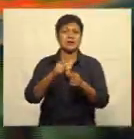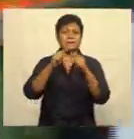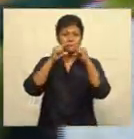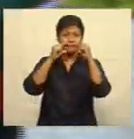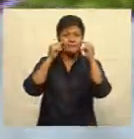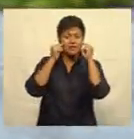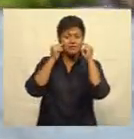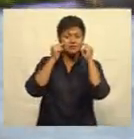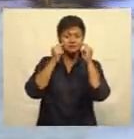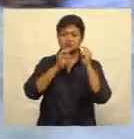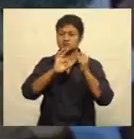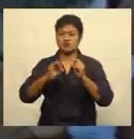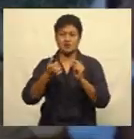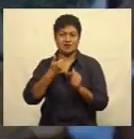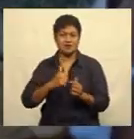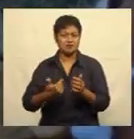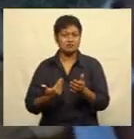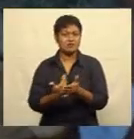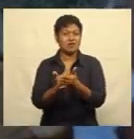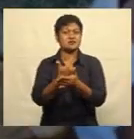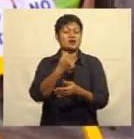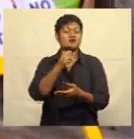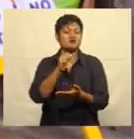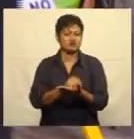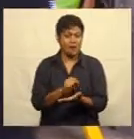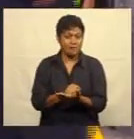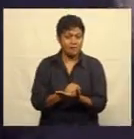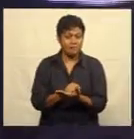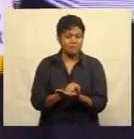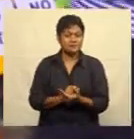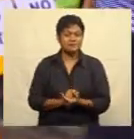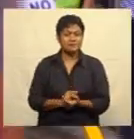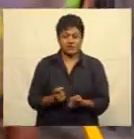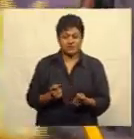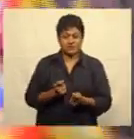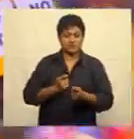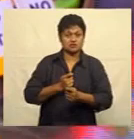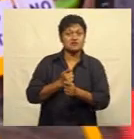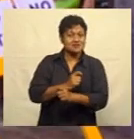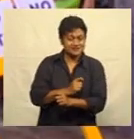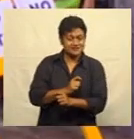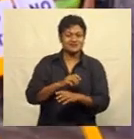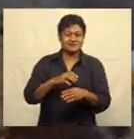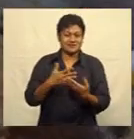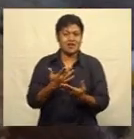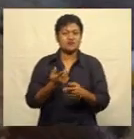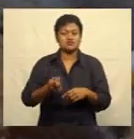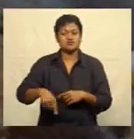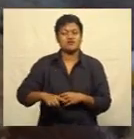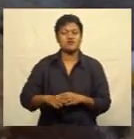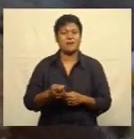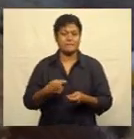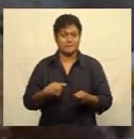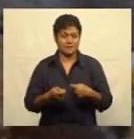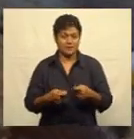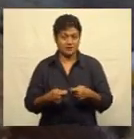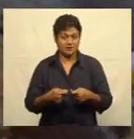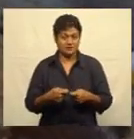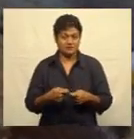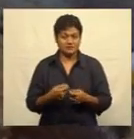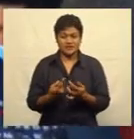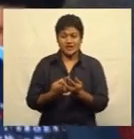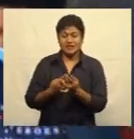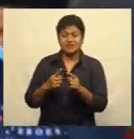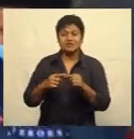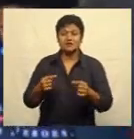to go to the shops because they will be doing the same thing. Changes have also been implemented at the Suva market. The other thing that we've done is